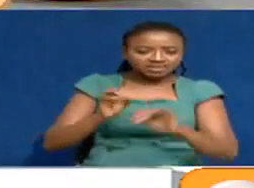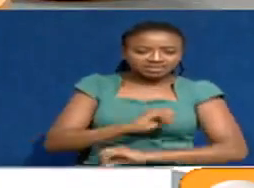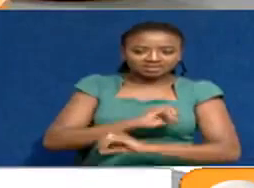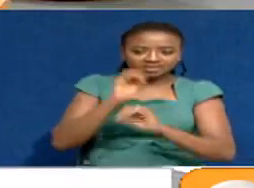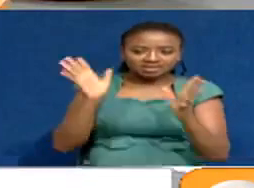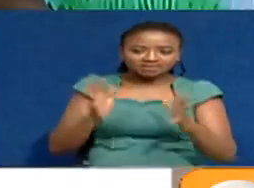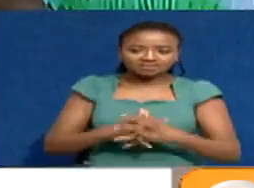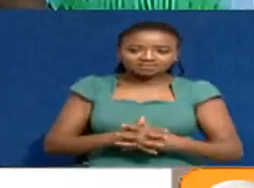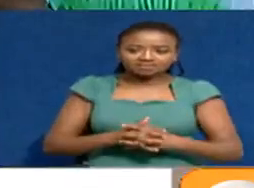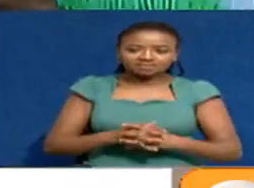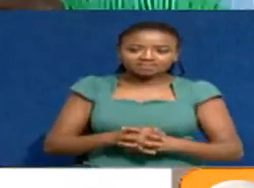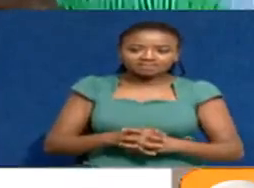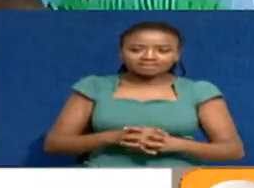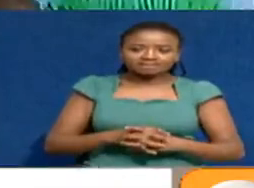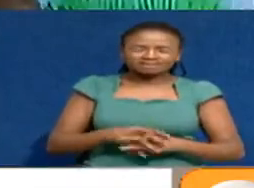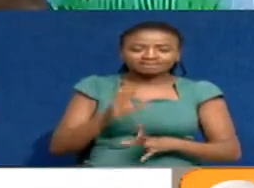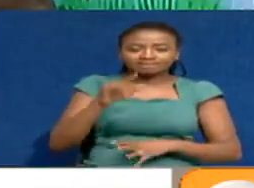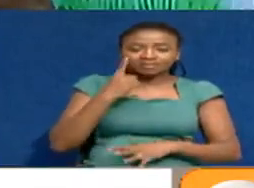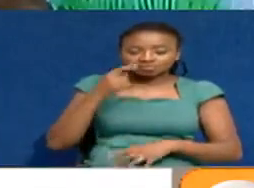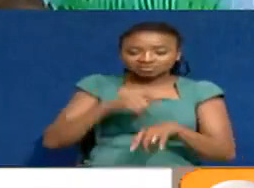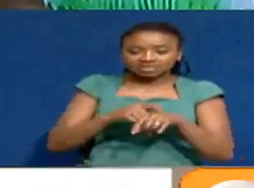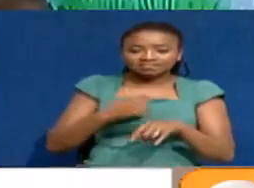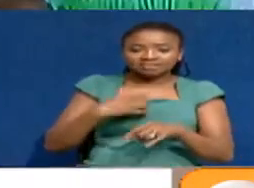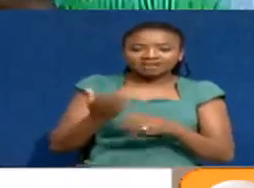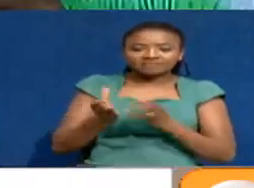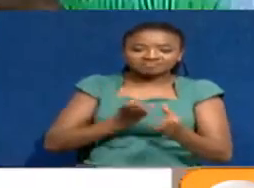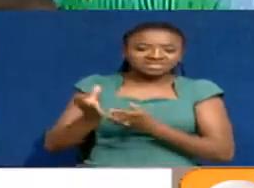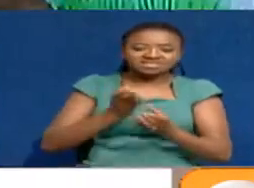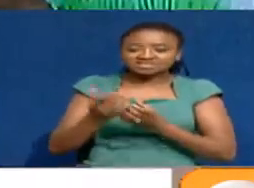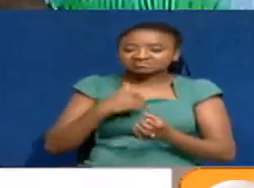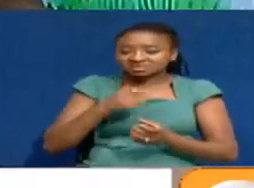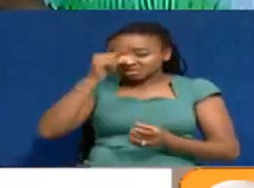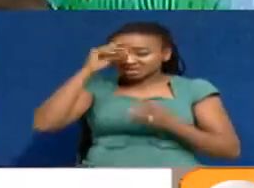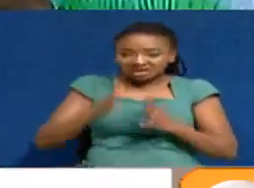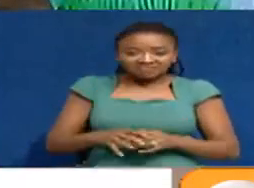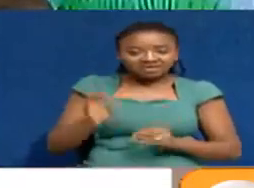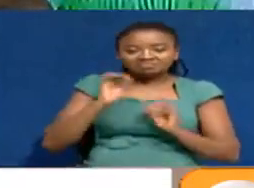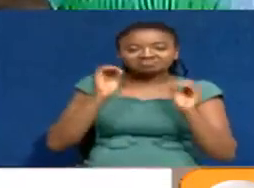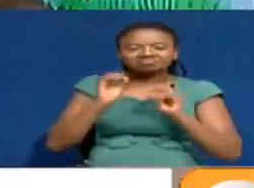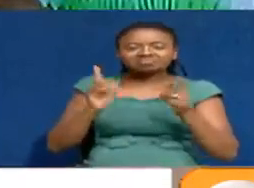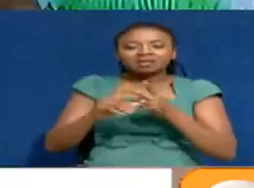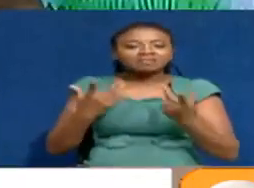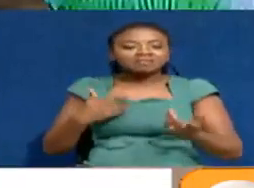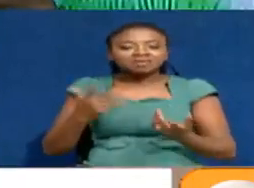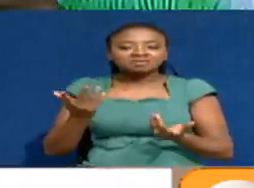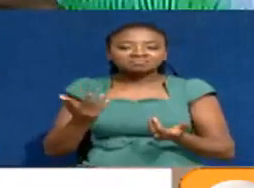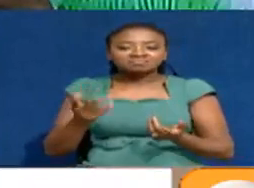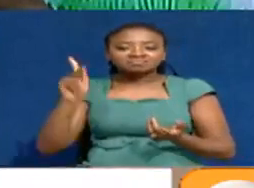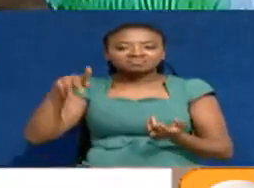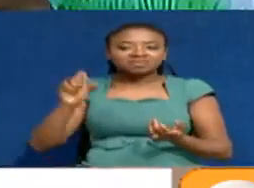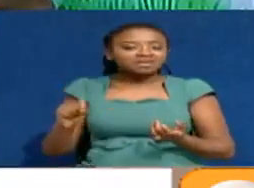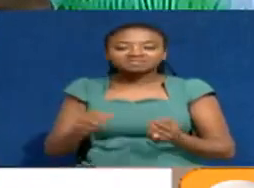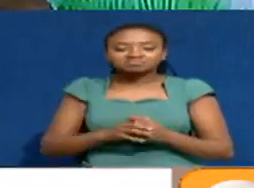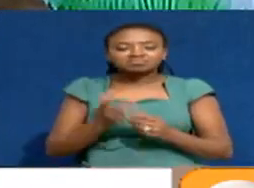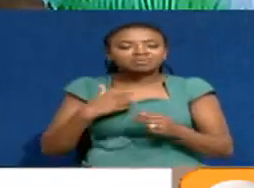record. Wahiga, when I did business, I was not a state officer, okay? I was not a governor, I was not an MP, I was not a PS, I was just an